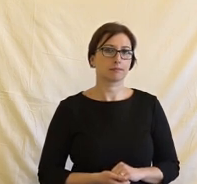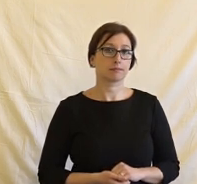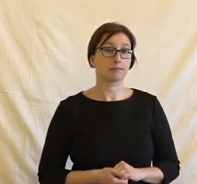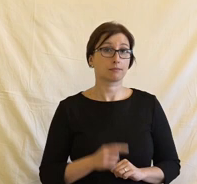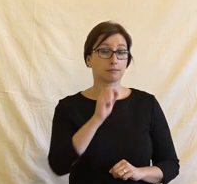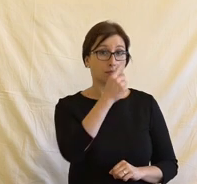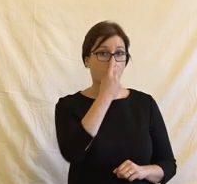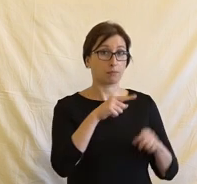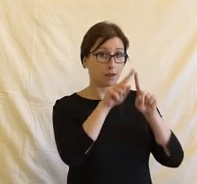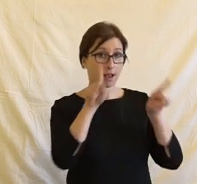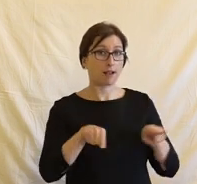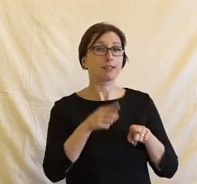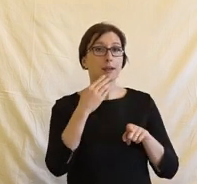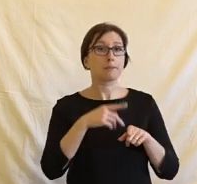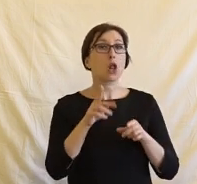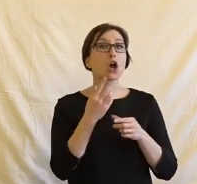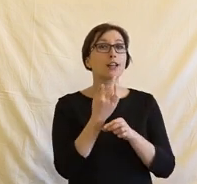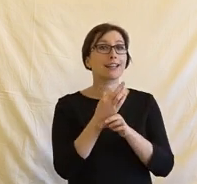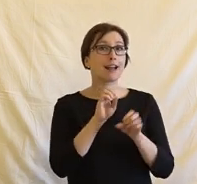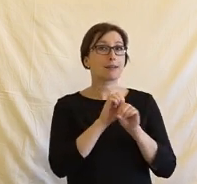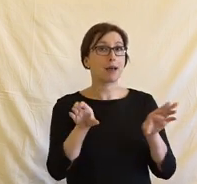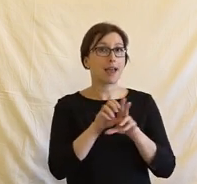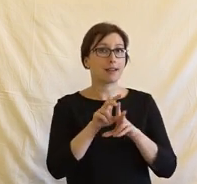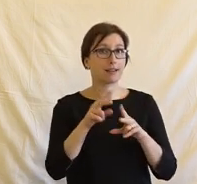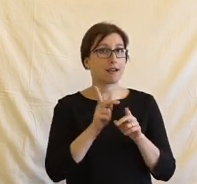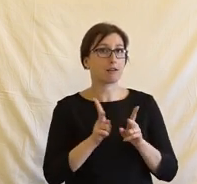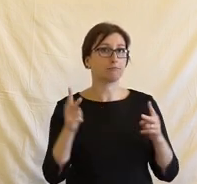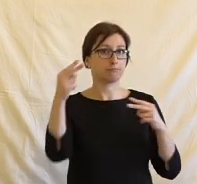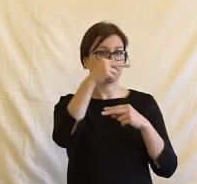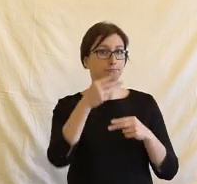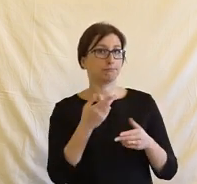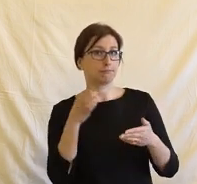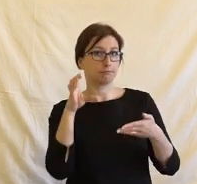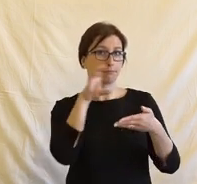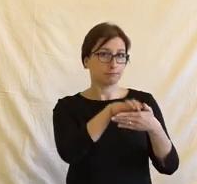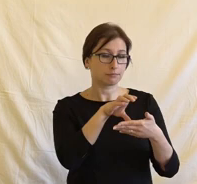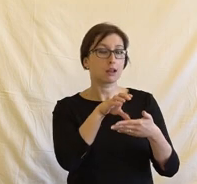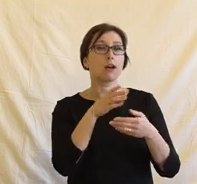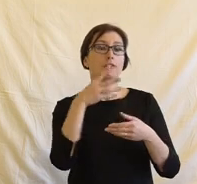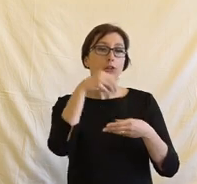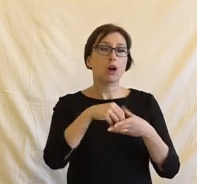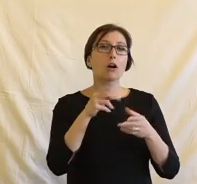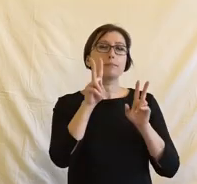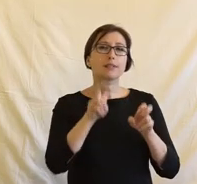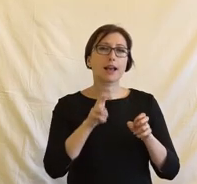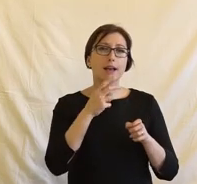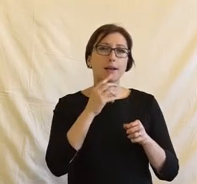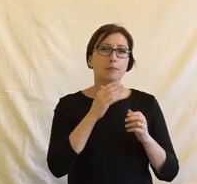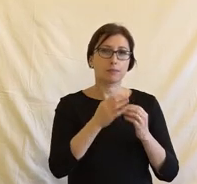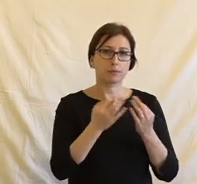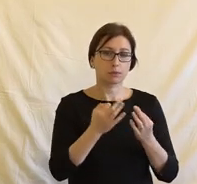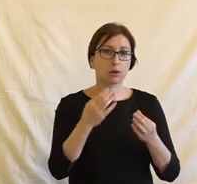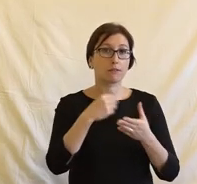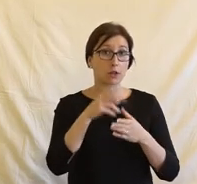To, co vidíte, je výstřížek z digitálního média, ve kterém se hovoří o tom, že je v